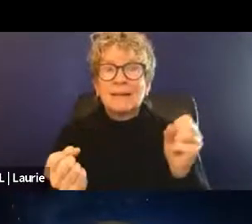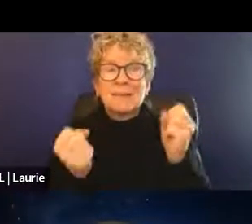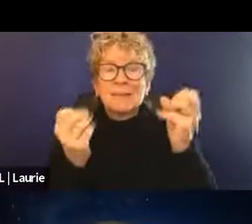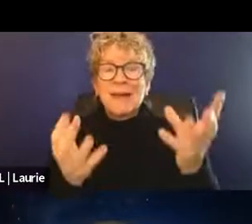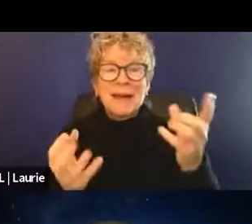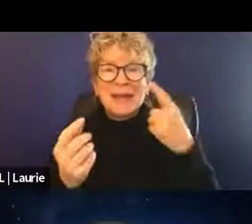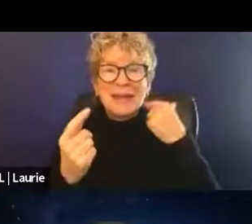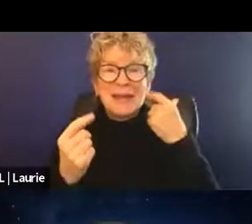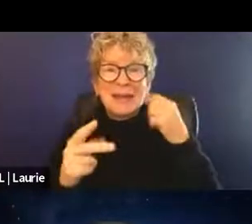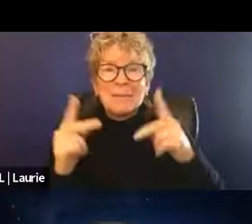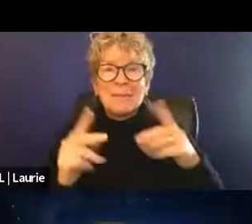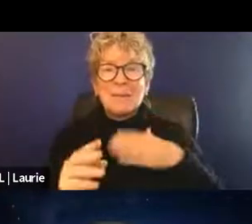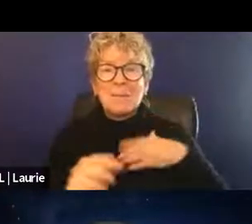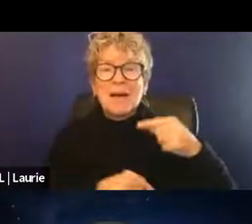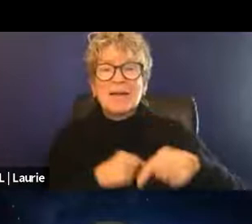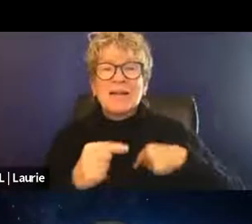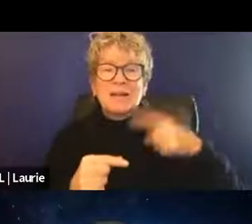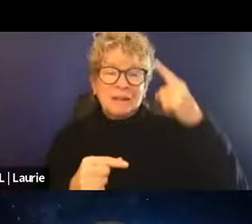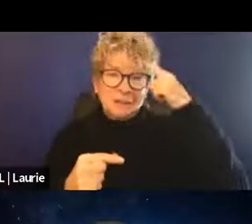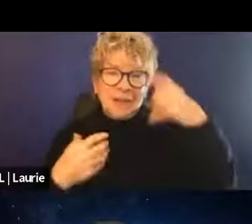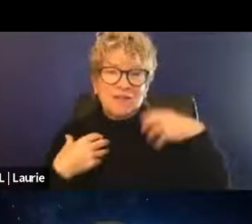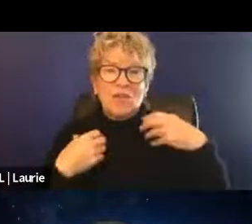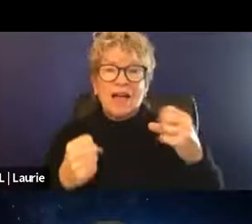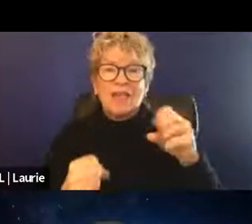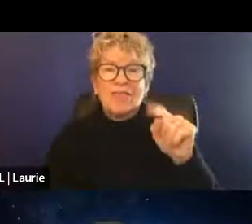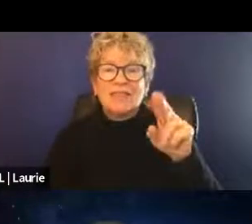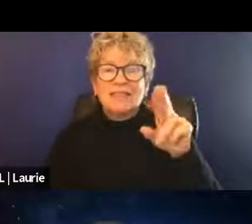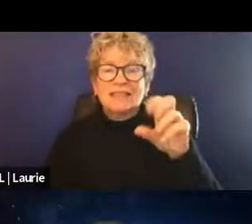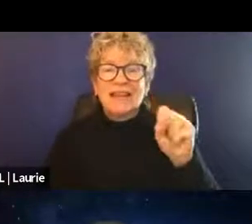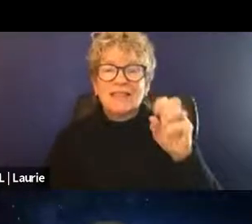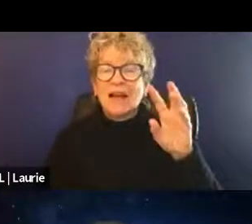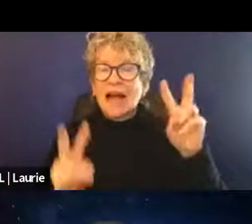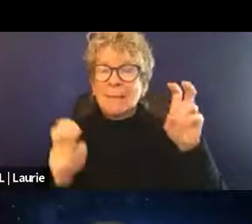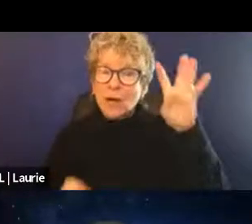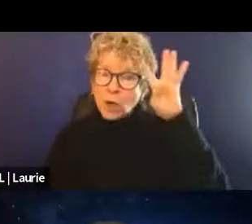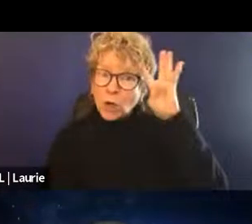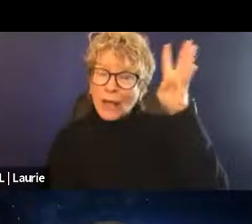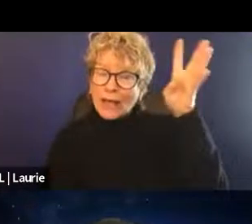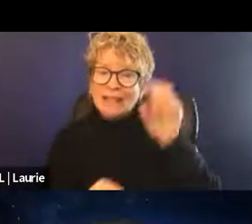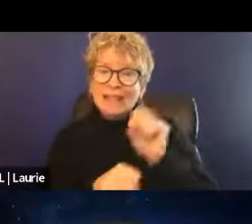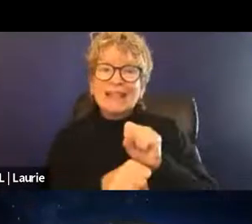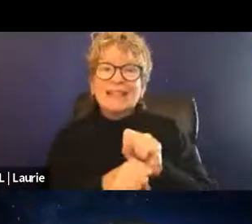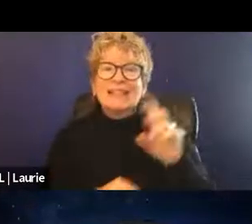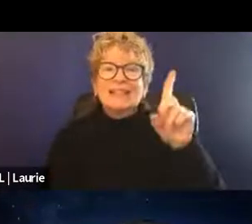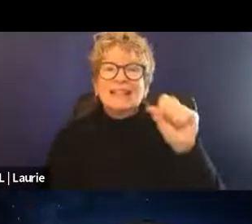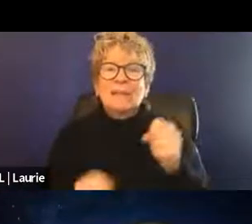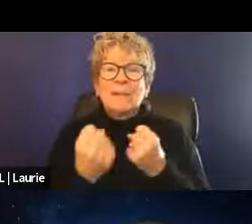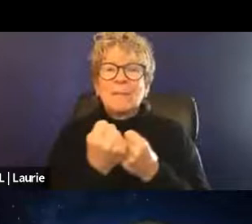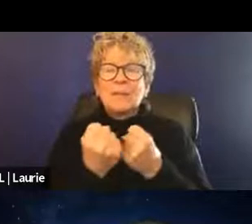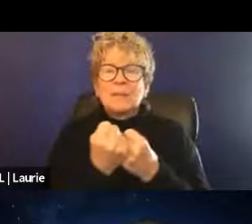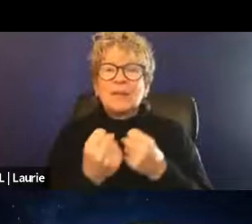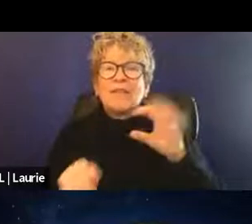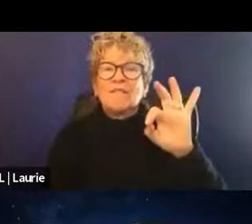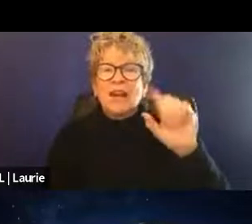many folks of my generation and mental health status, creatively employed. I do disability advocacy in general on a freelance